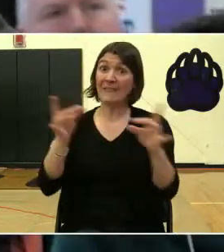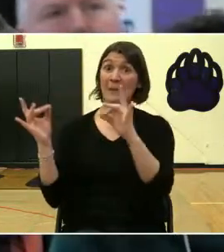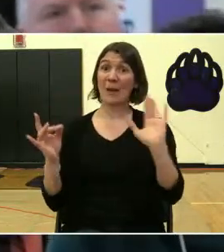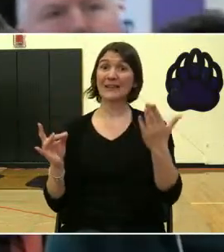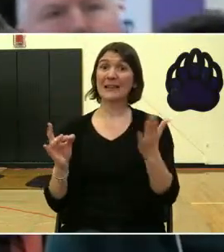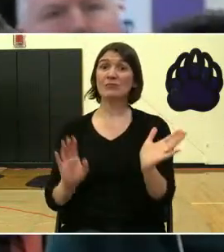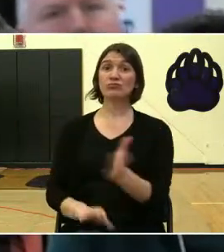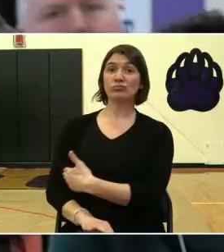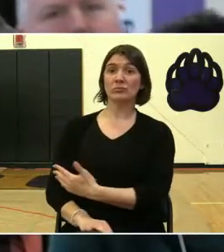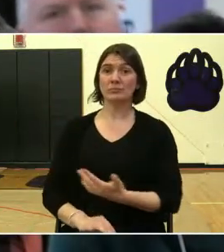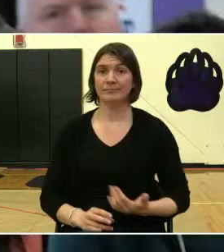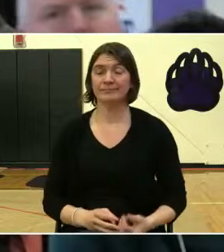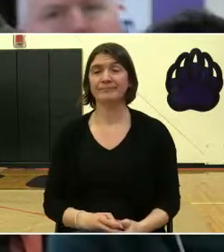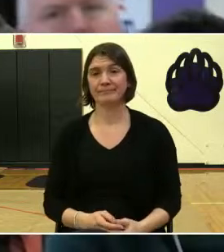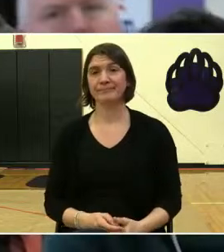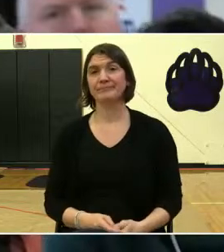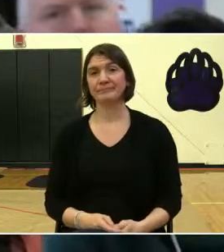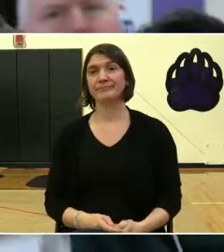being